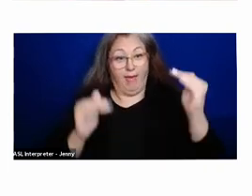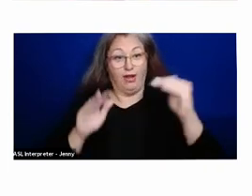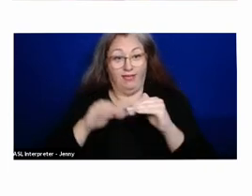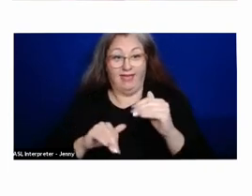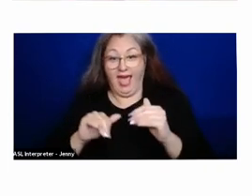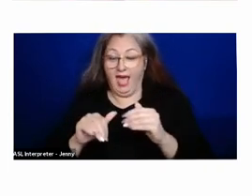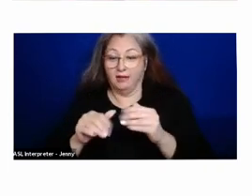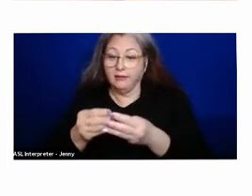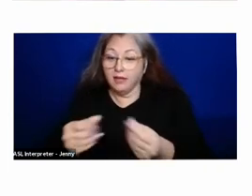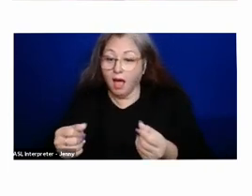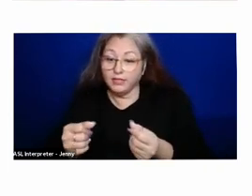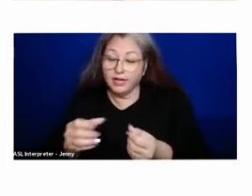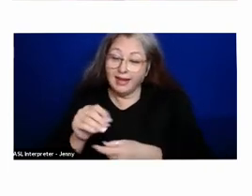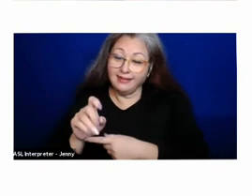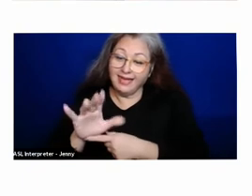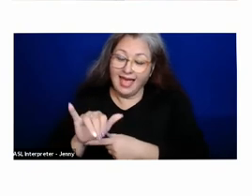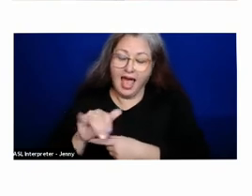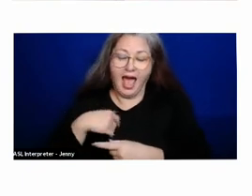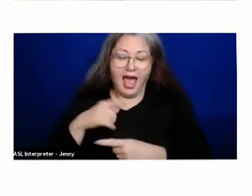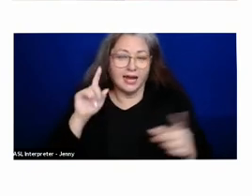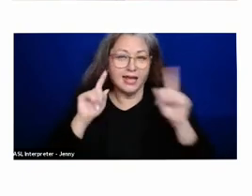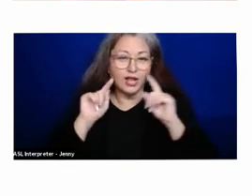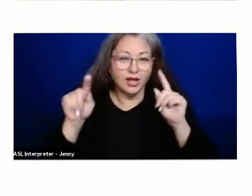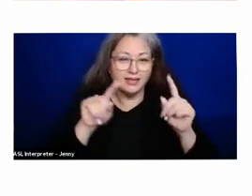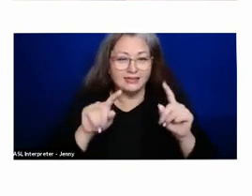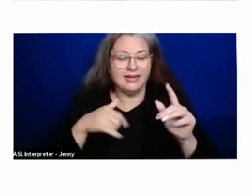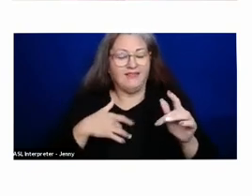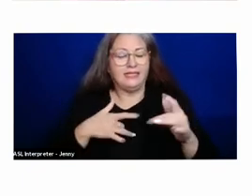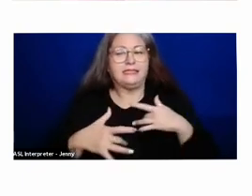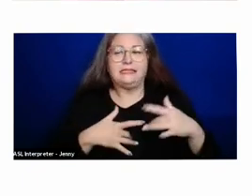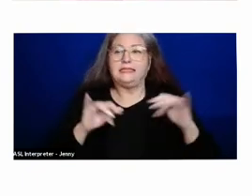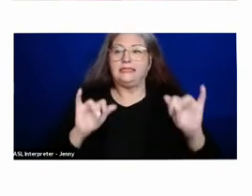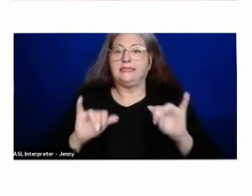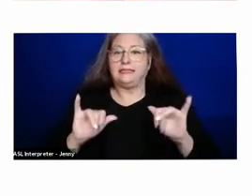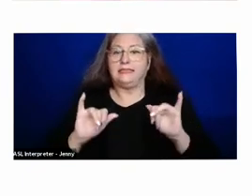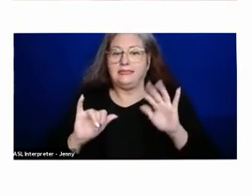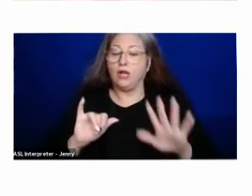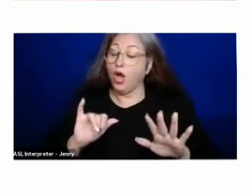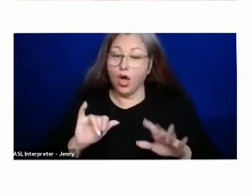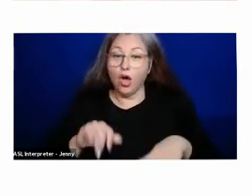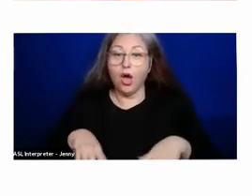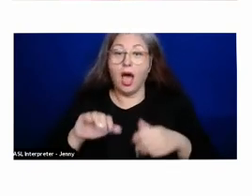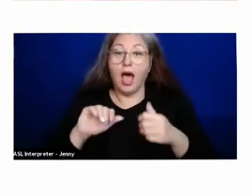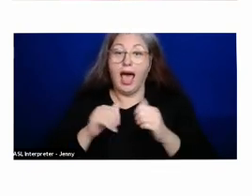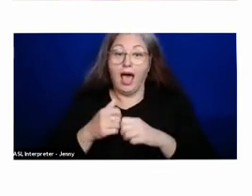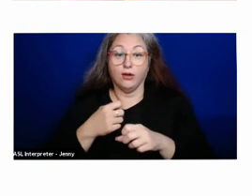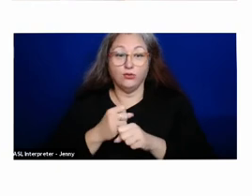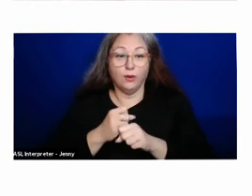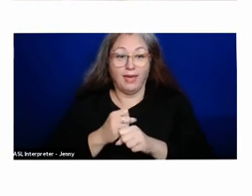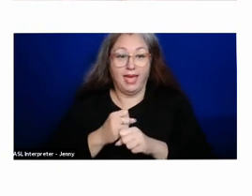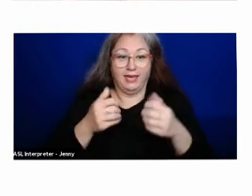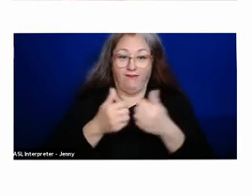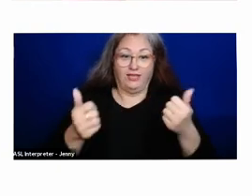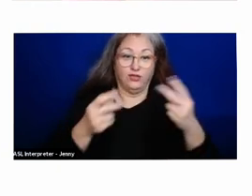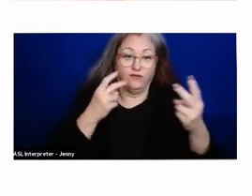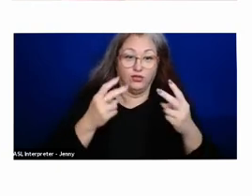This is something I see playing out in the circularity space, and it's very concerning to me. Look, waste makes visible our separation from nature. We